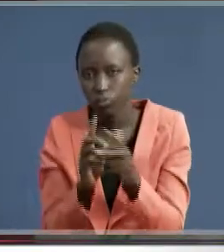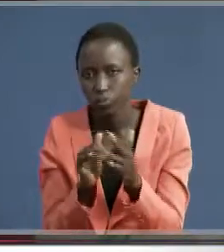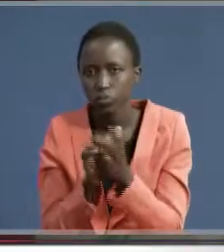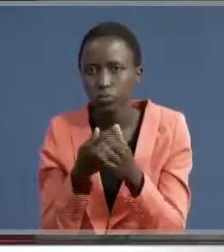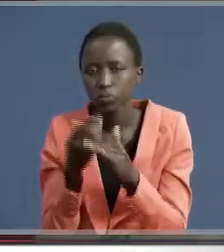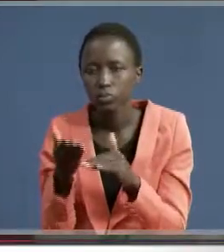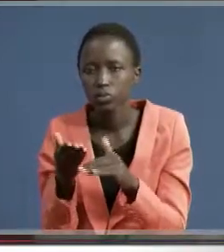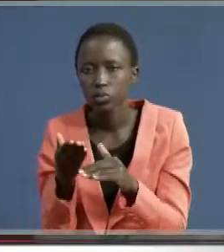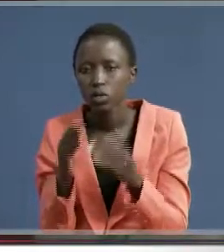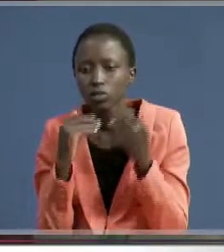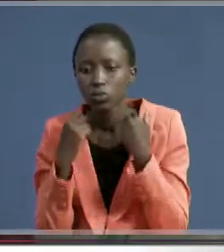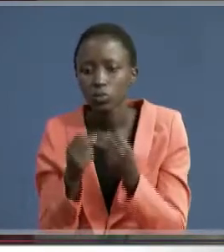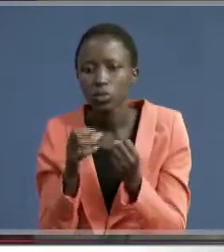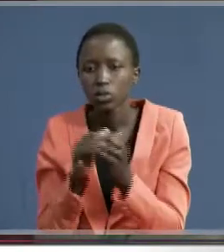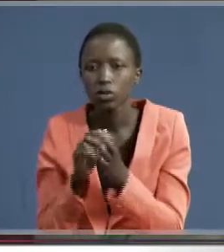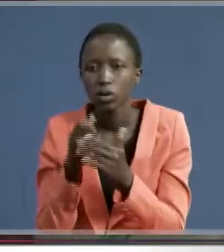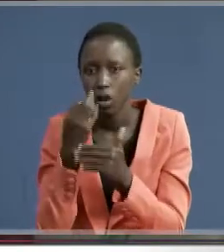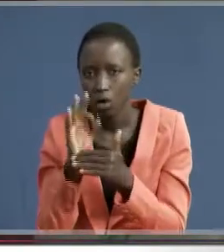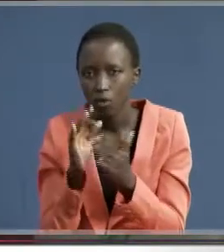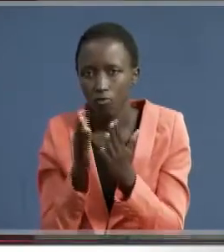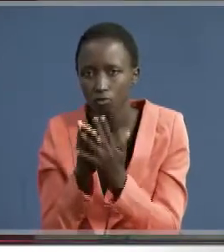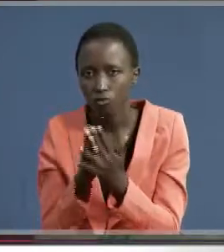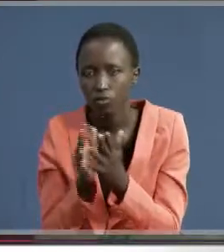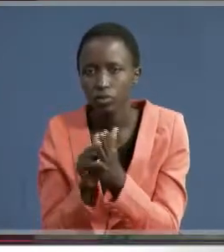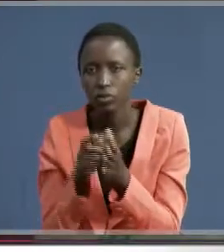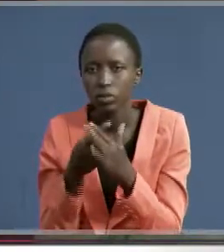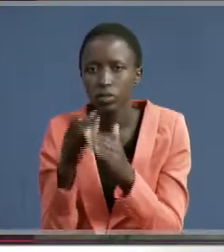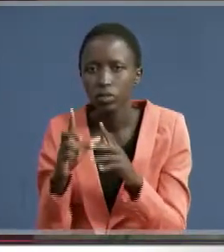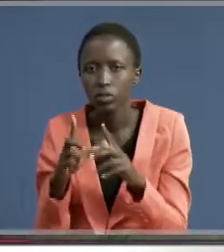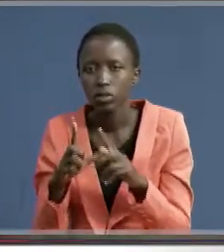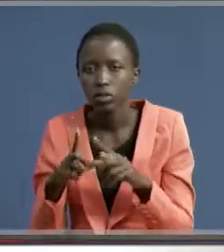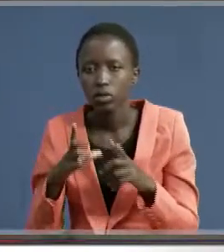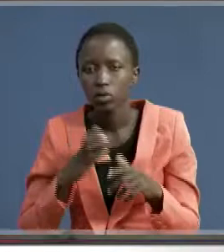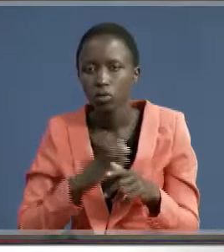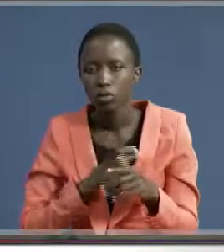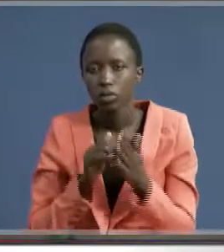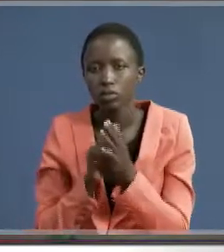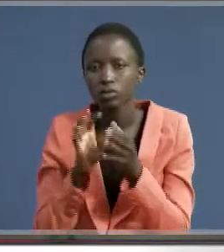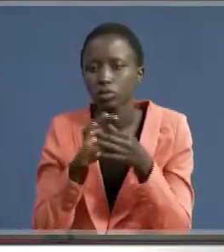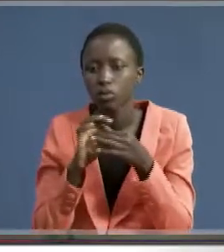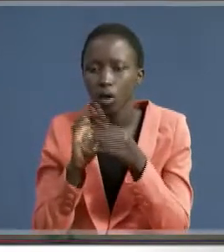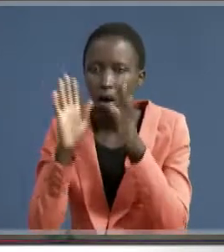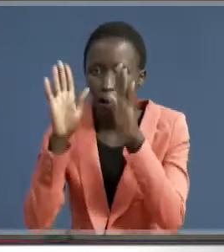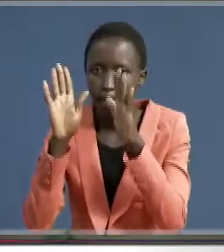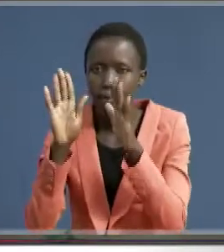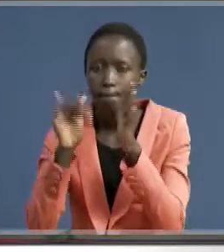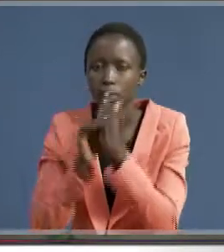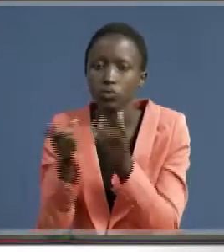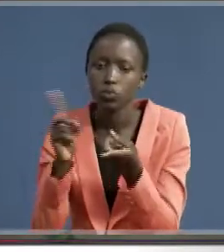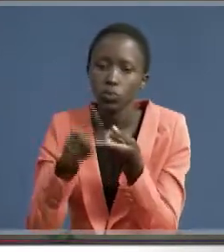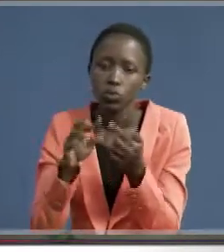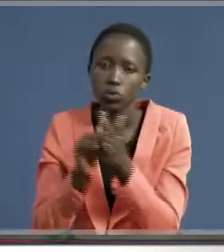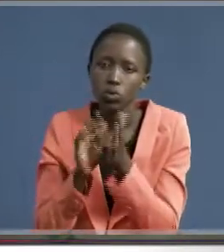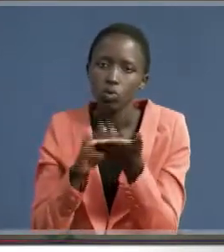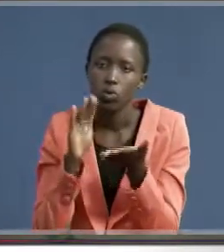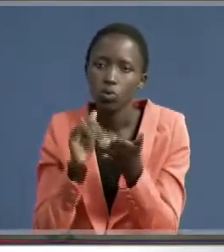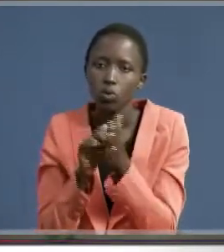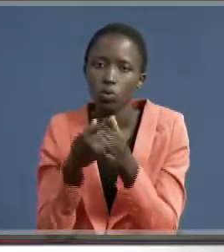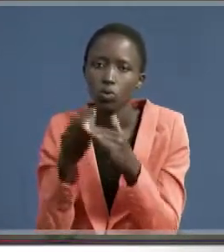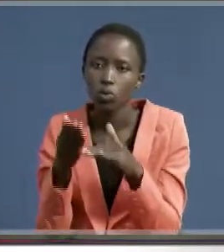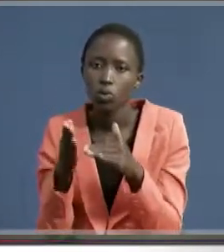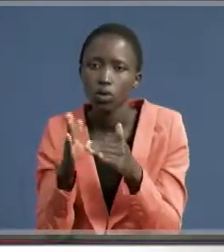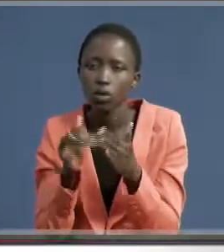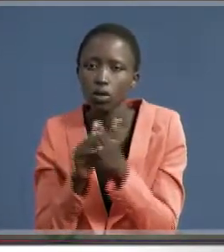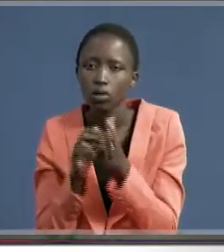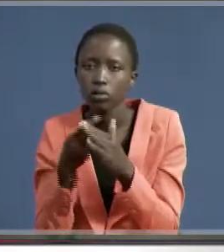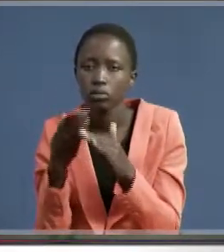an strengthened intersectoral enrollment drive committee to coordinate campaign to increase enrollment and to carry